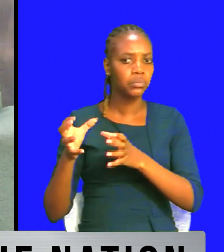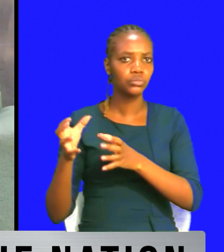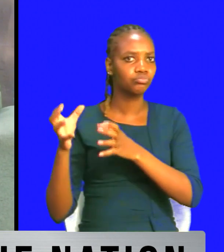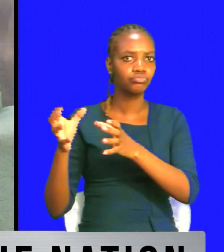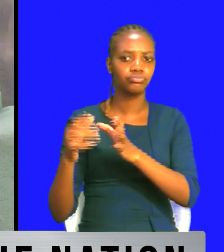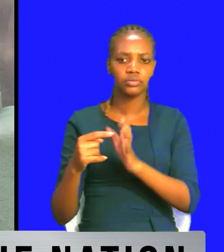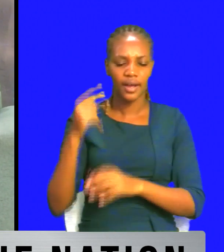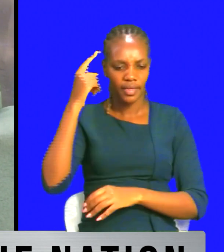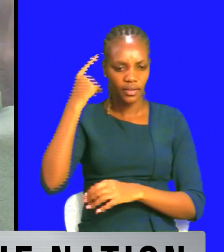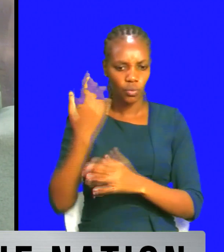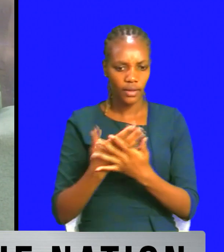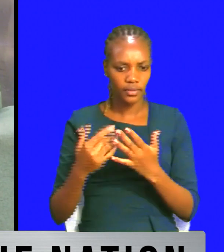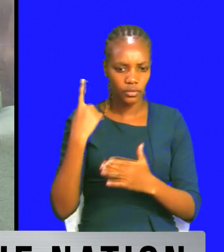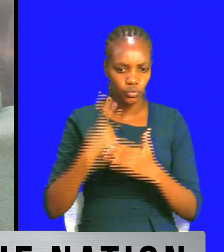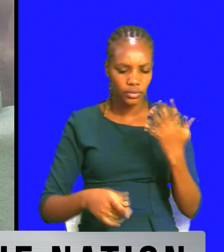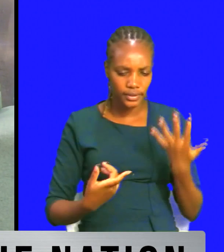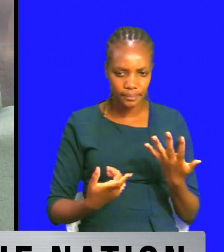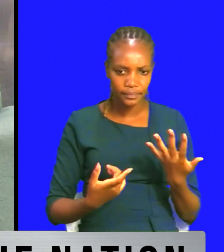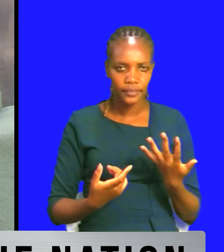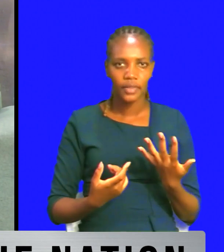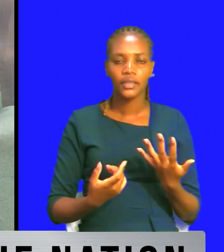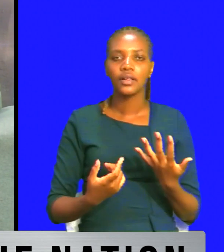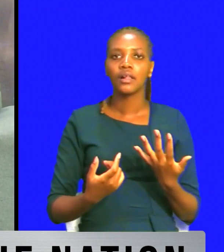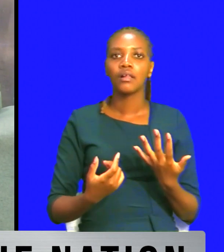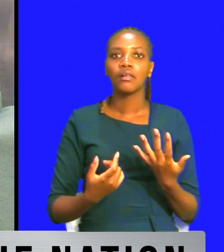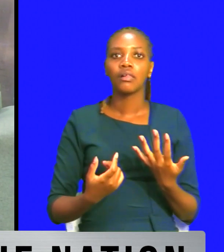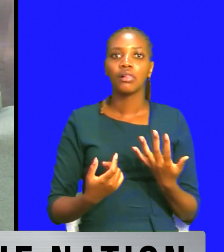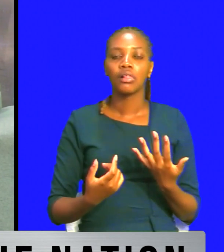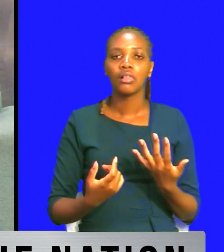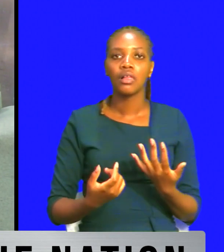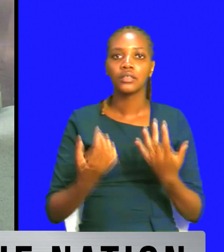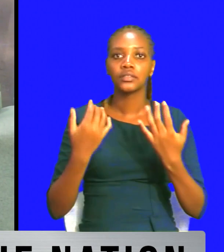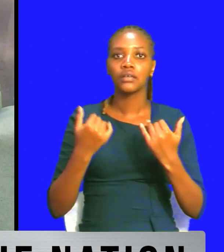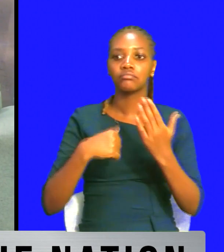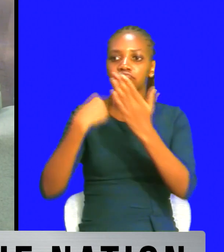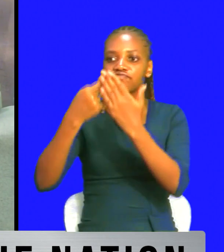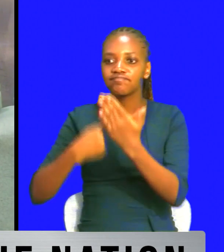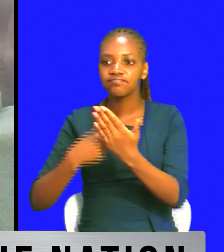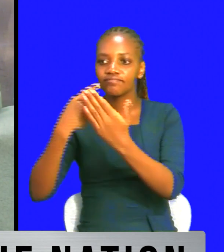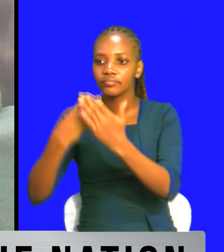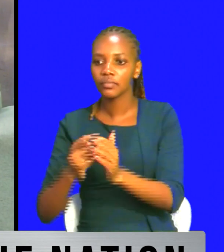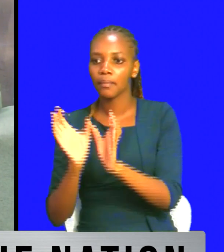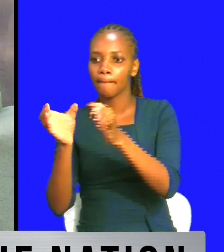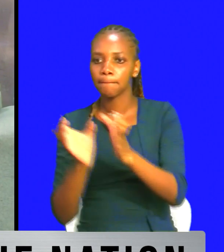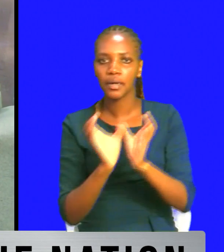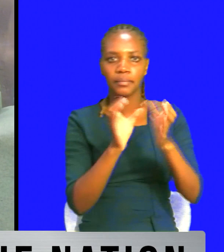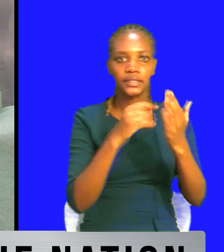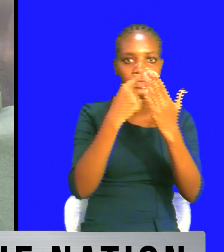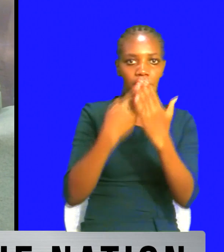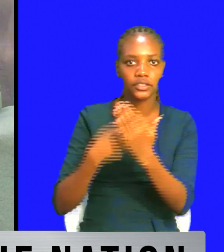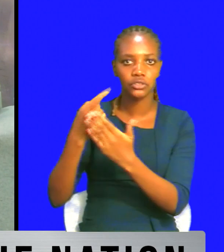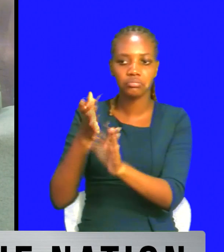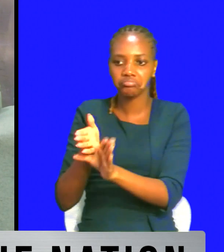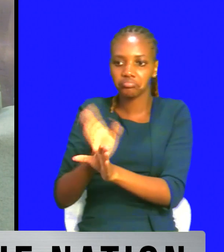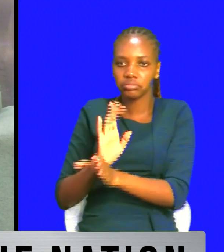I think one of the things is that now we are not they've withdrawn from the talks, from the bipartisan talks. Jonah,